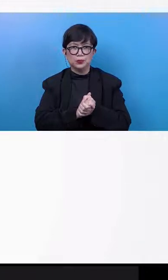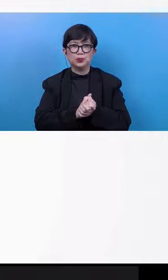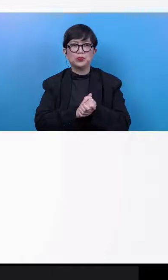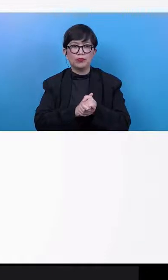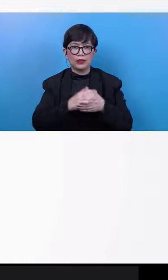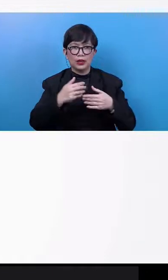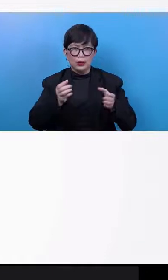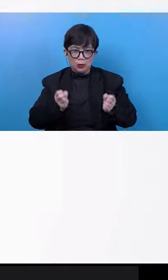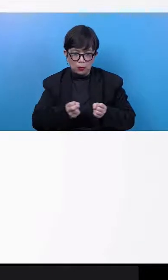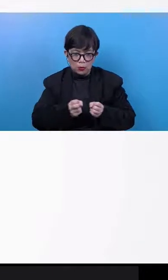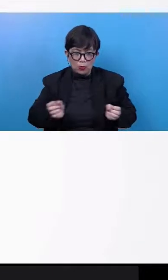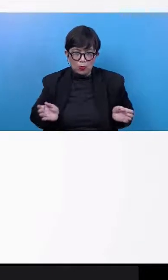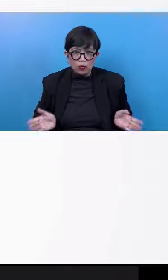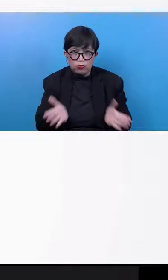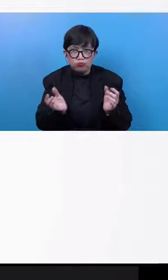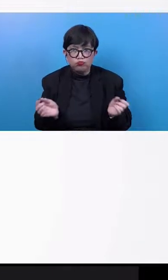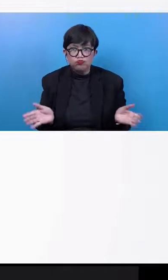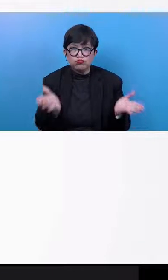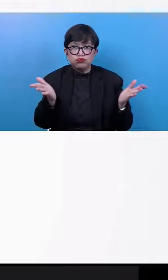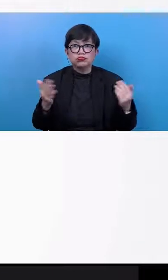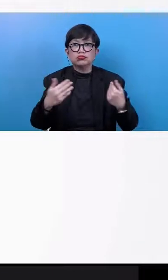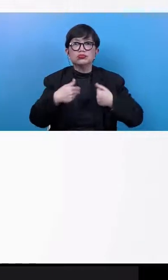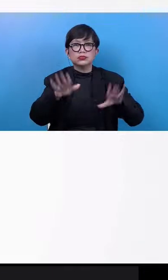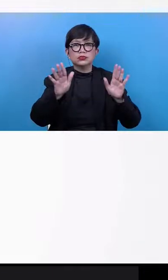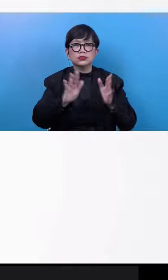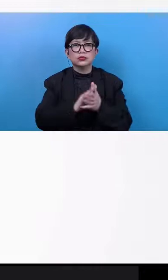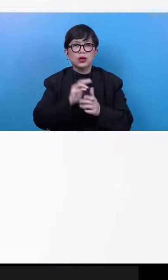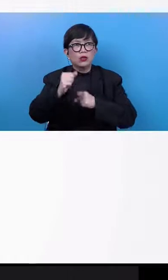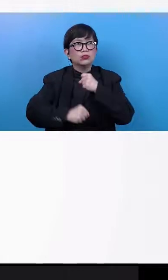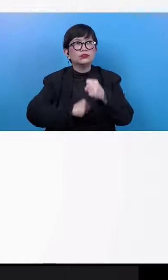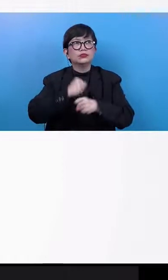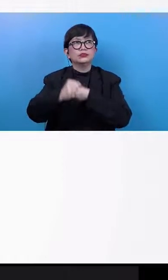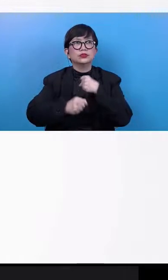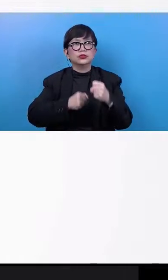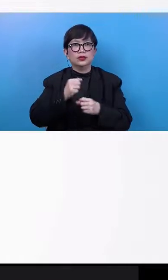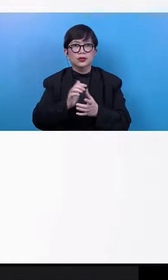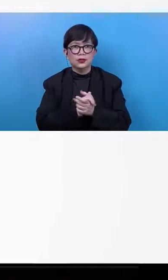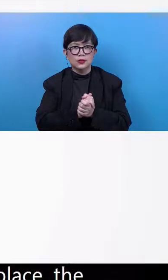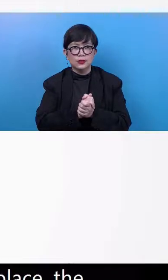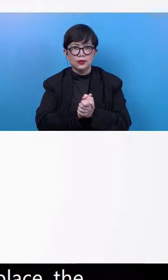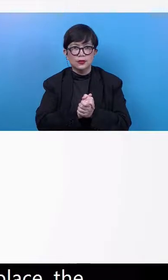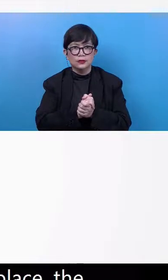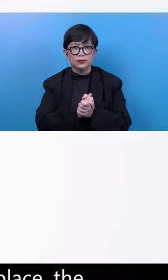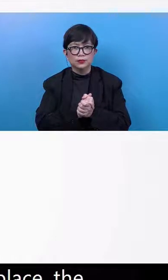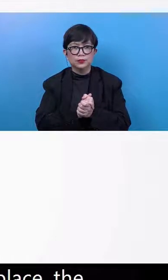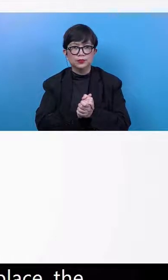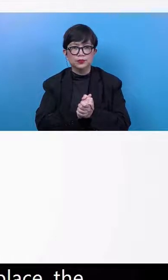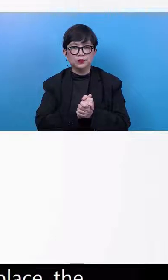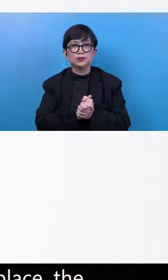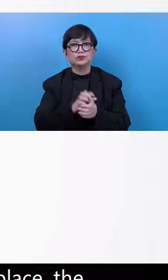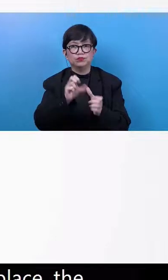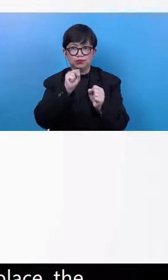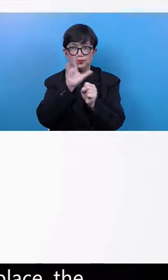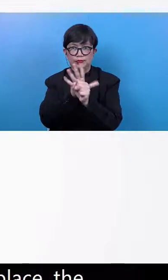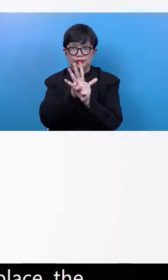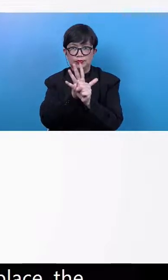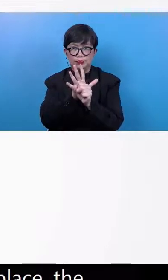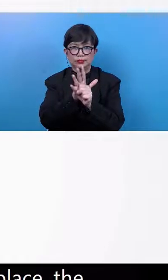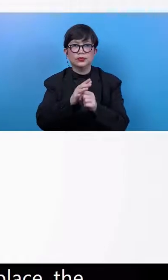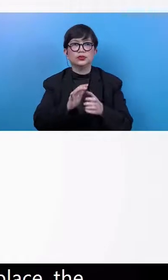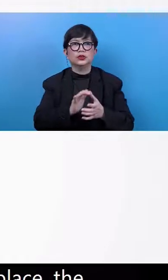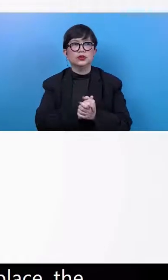of reconstruction in the context of a series of events that range from COVID-19 to the war in